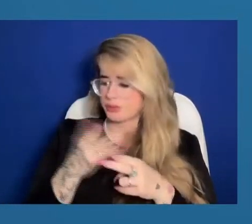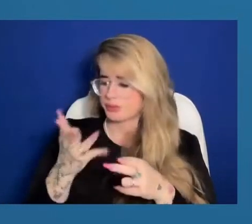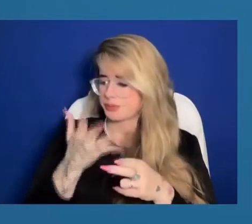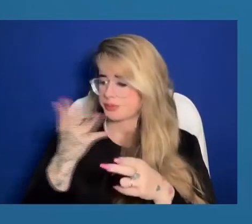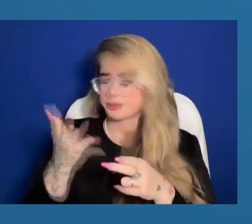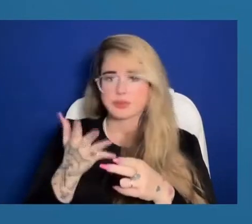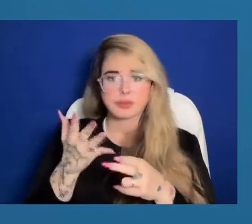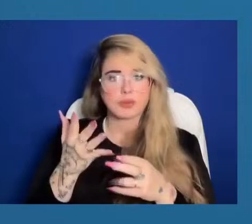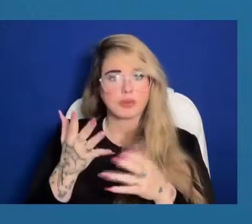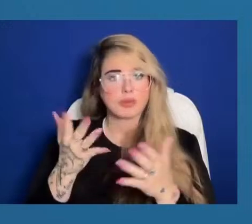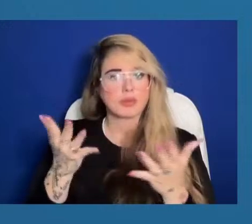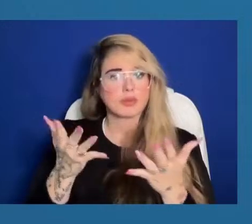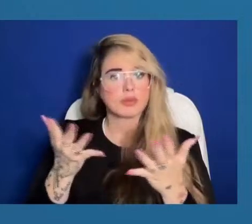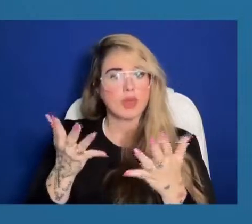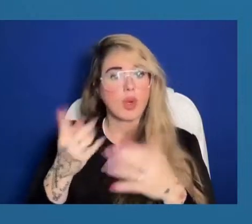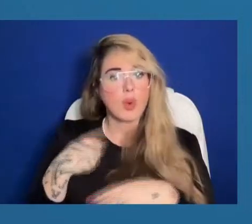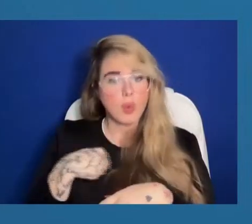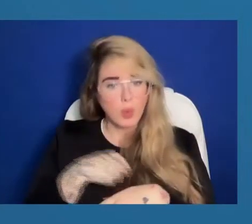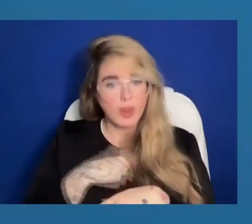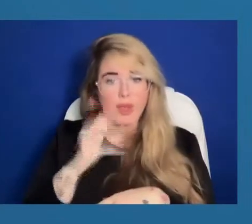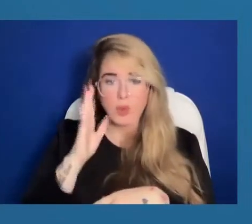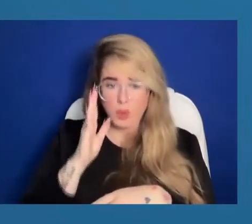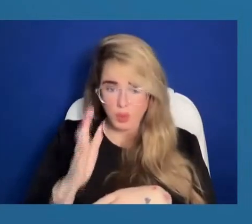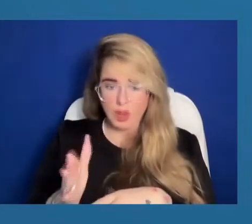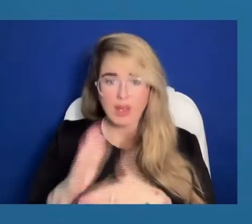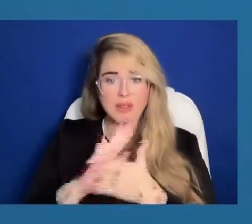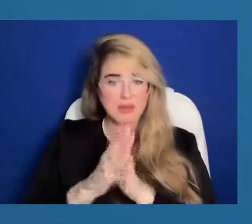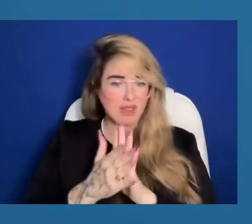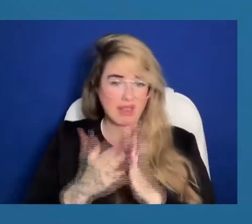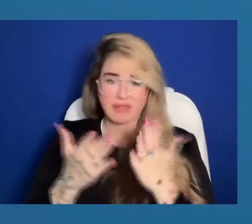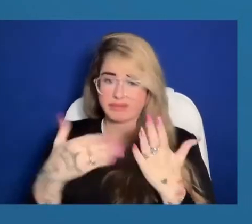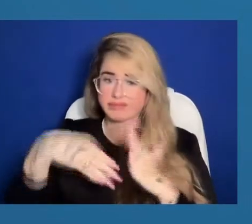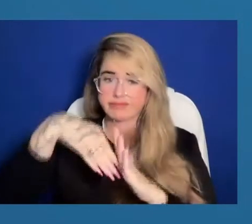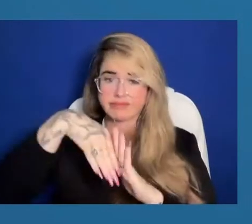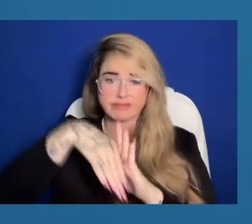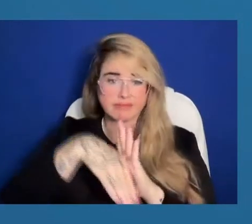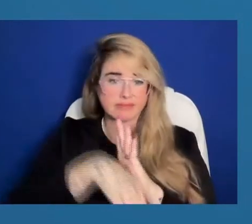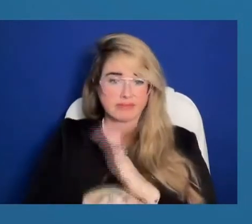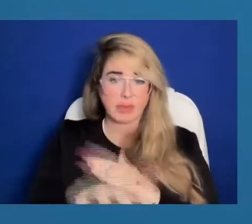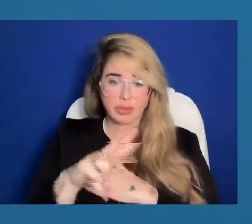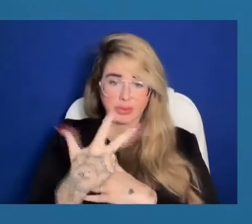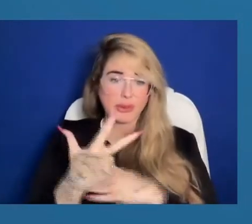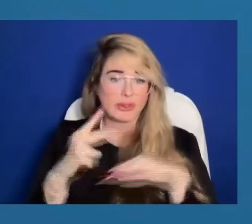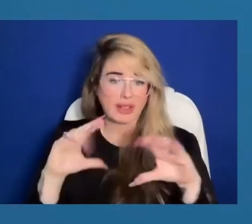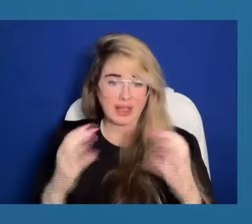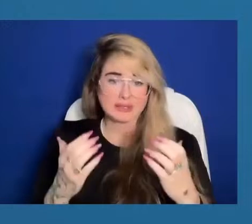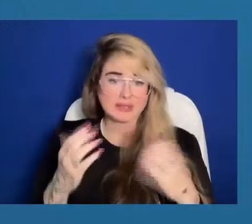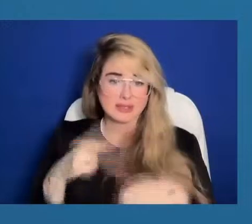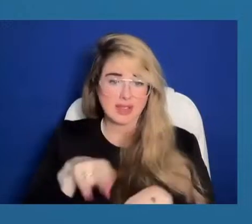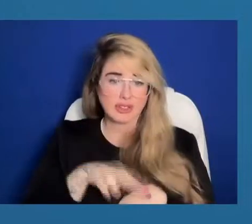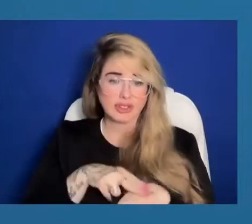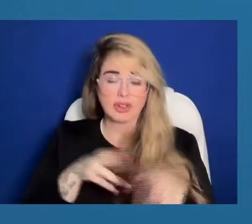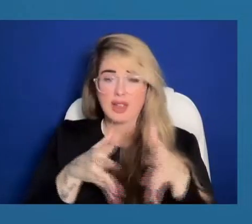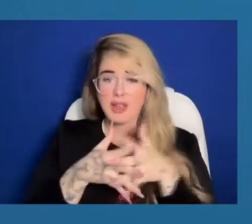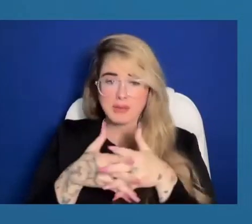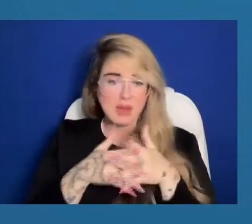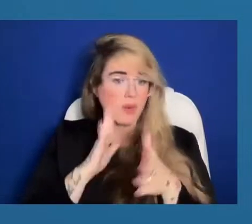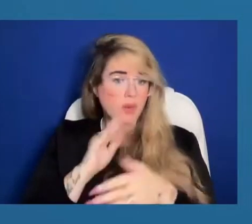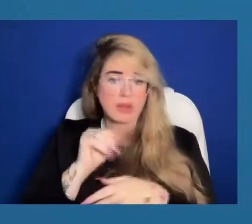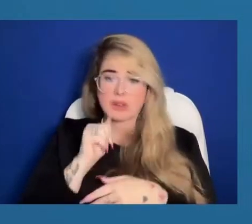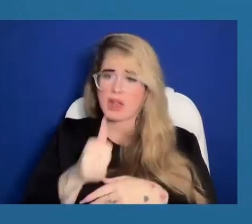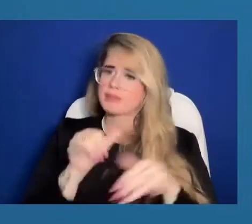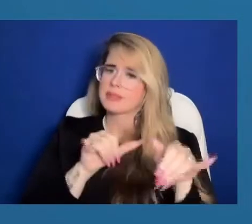nation. We are going to sink to third class. America is not going to be what we